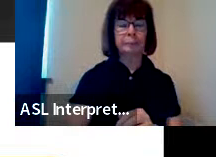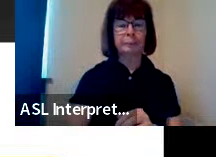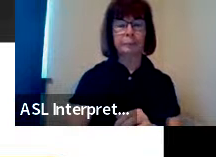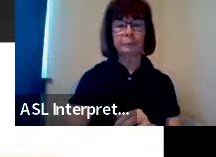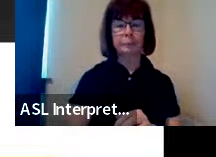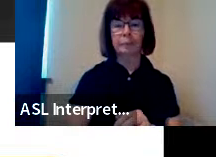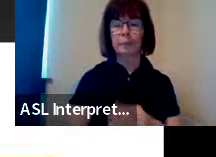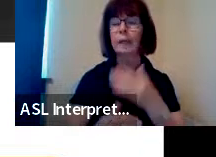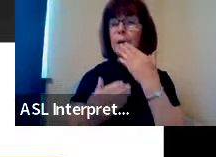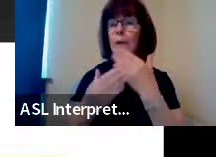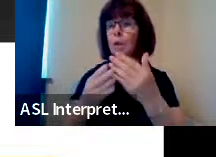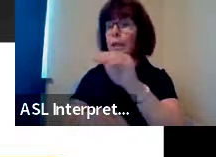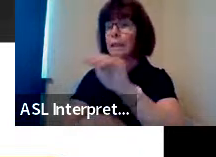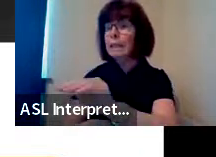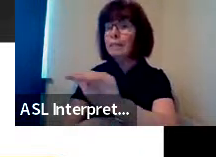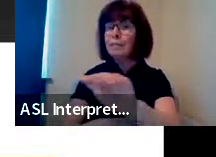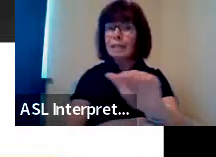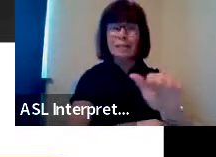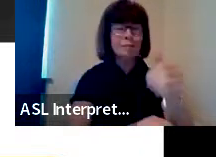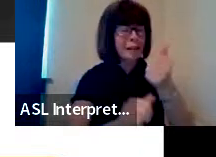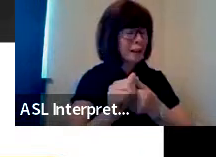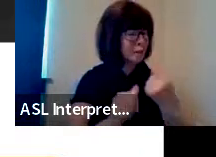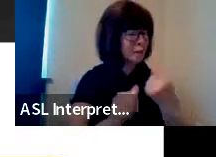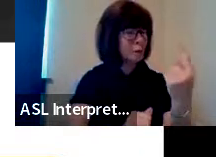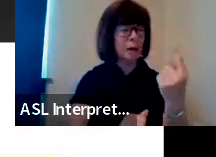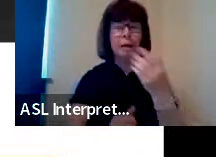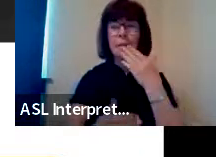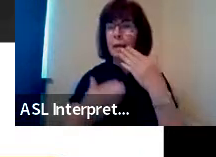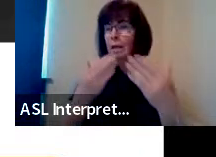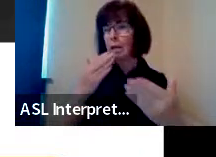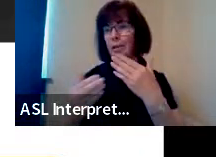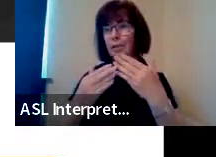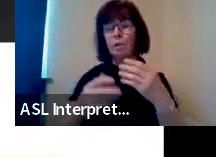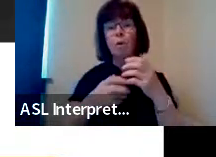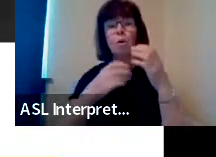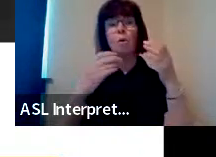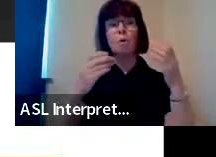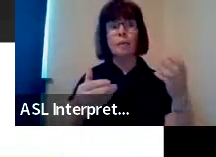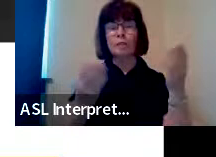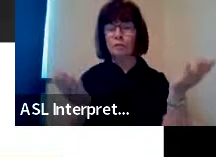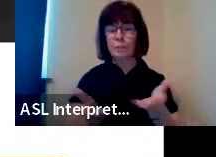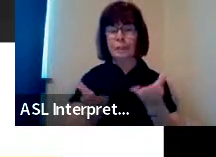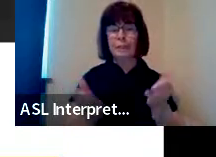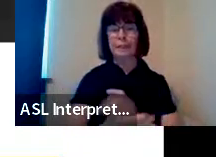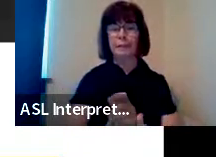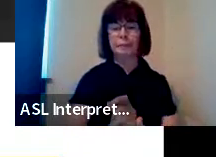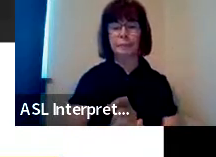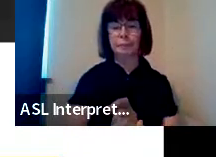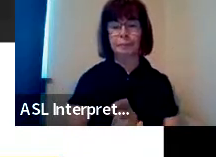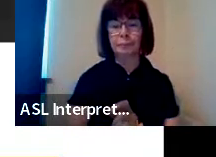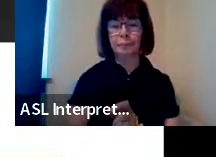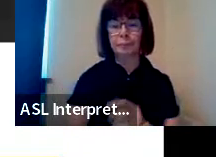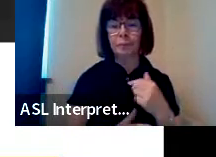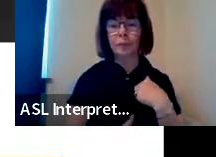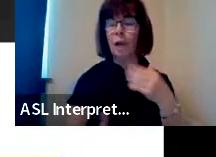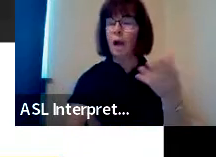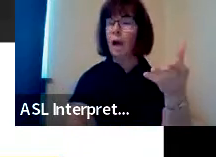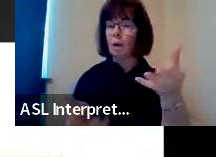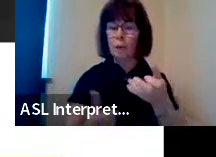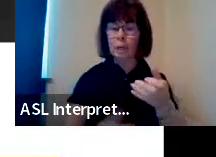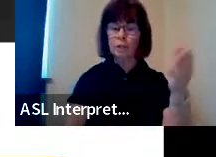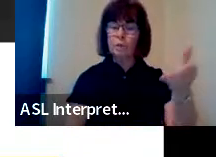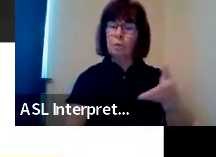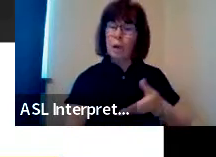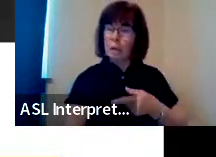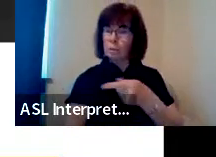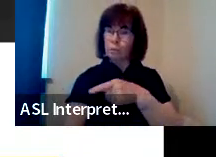Good evening, everyone, and thank you so much for being here. I want to welcome you on